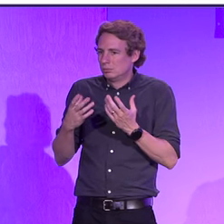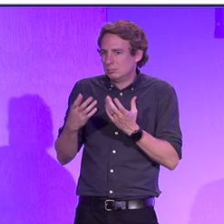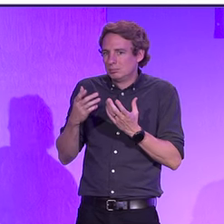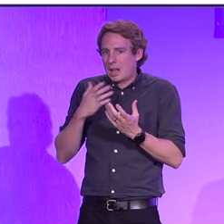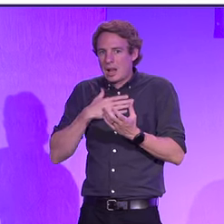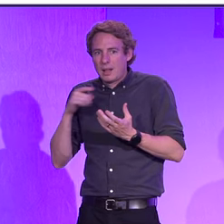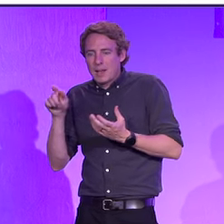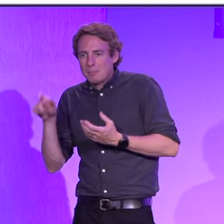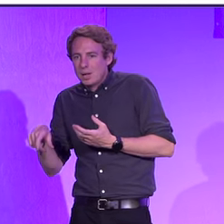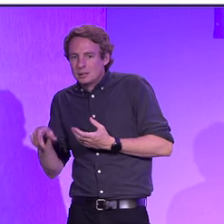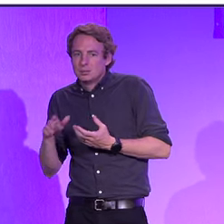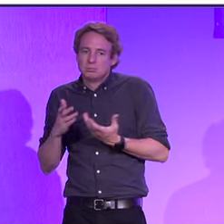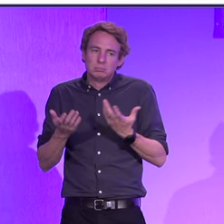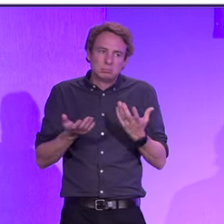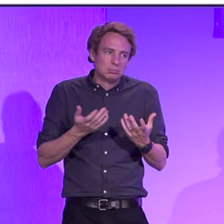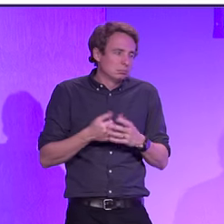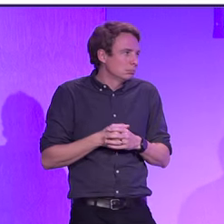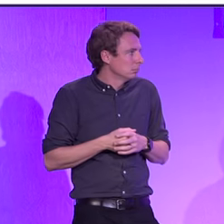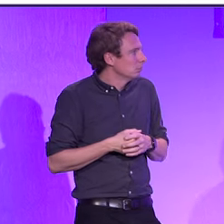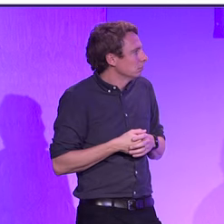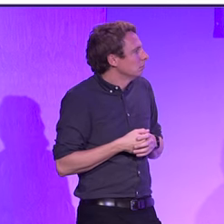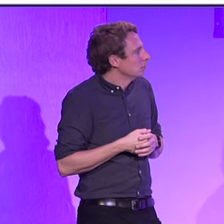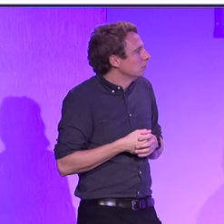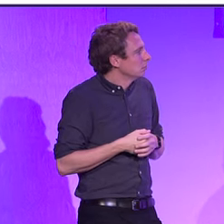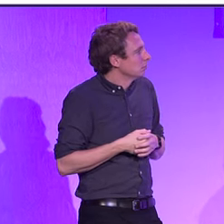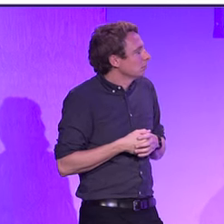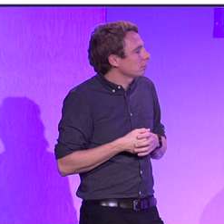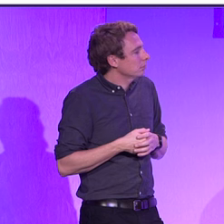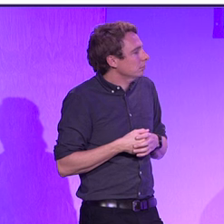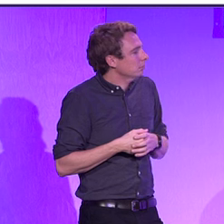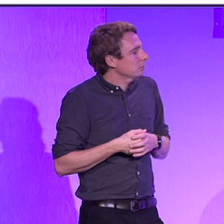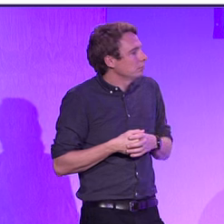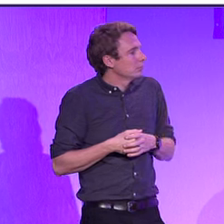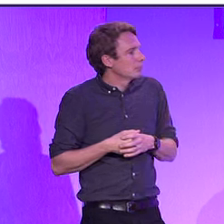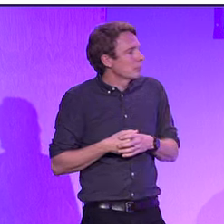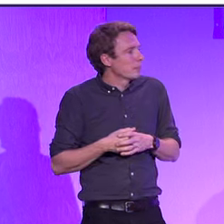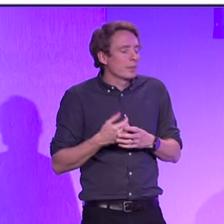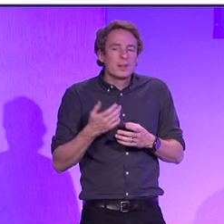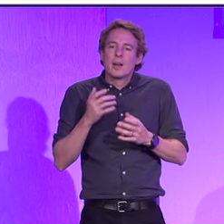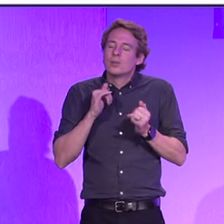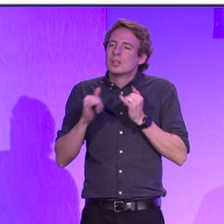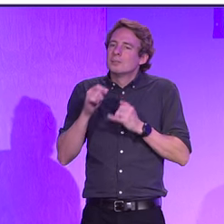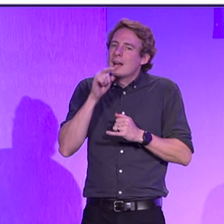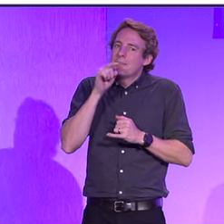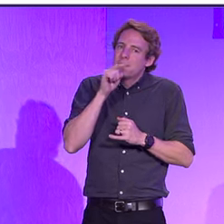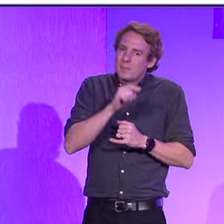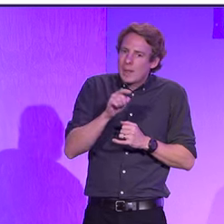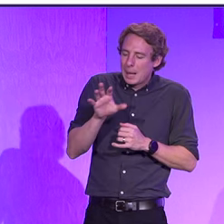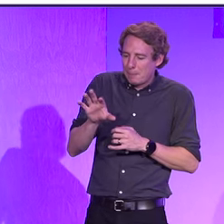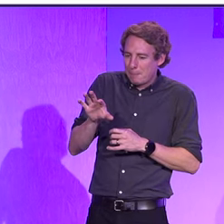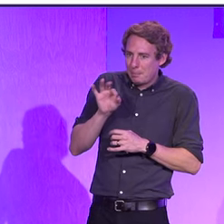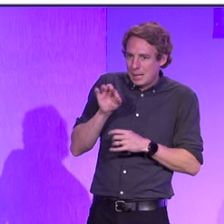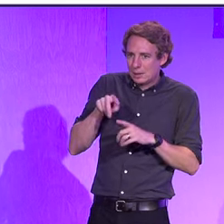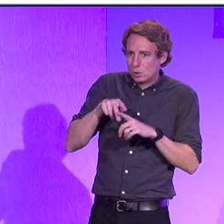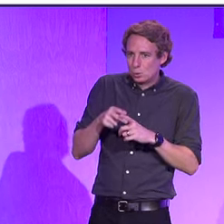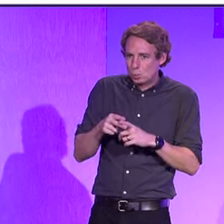they like the salesperson. And so they're sometimes, like, the way that we choose tools is not necessarily based on, like, what